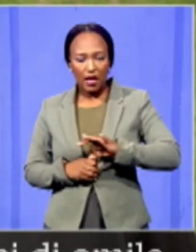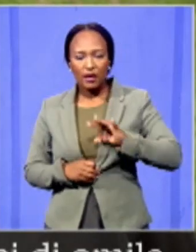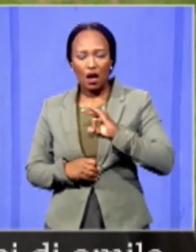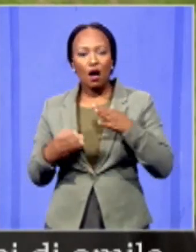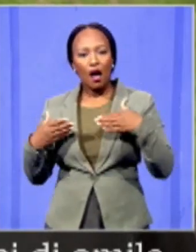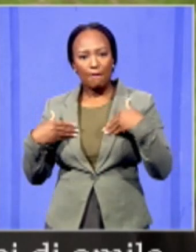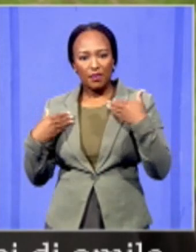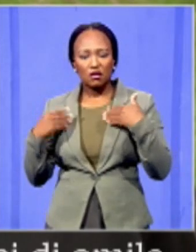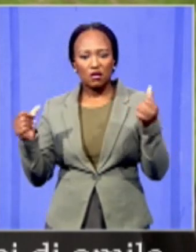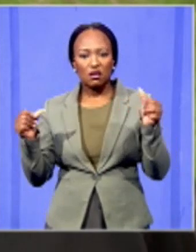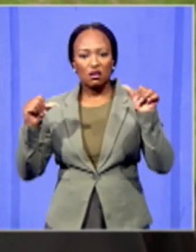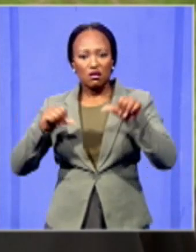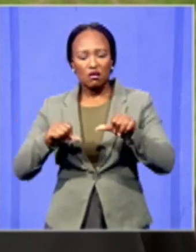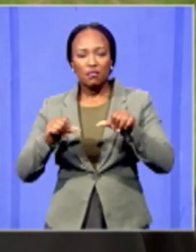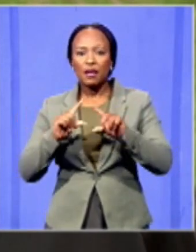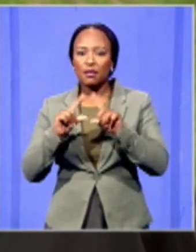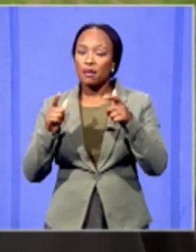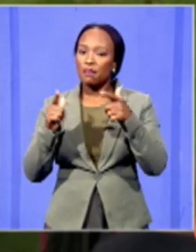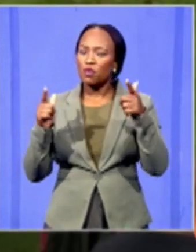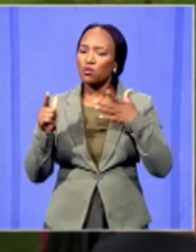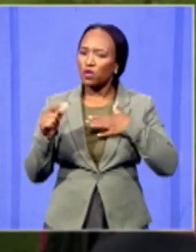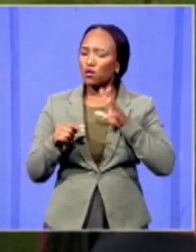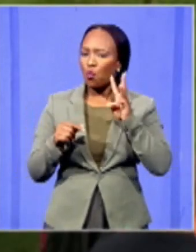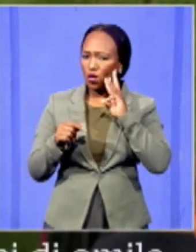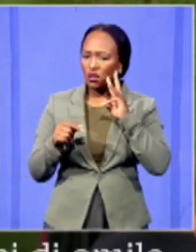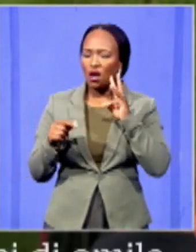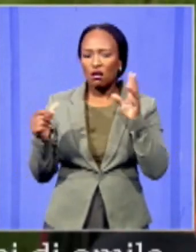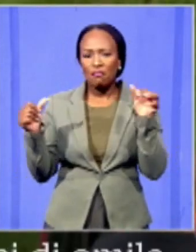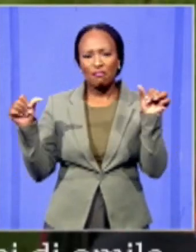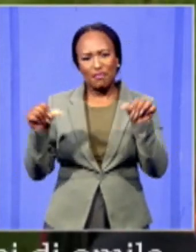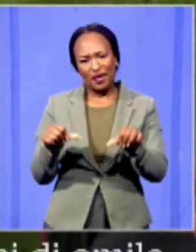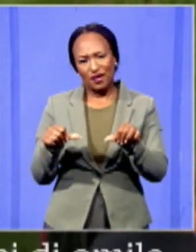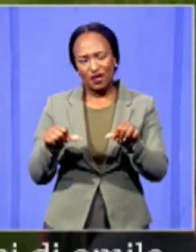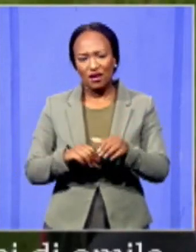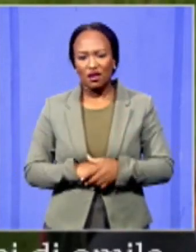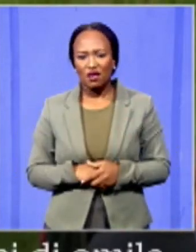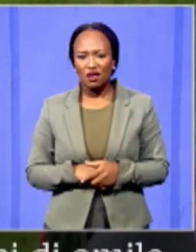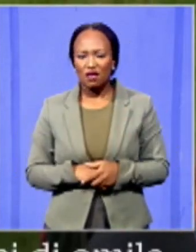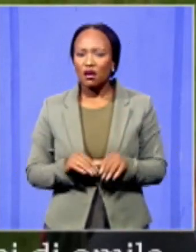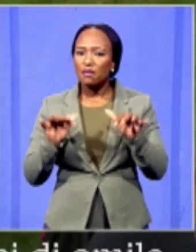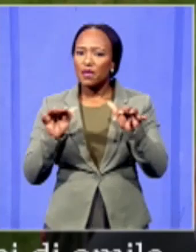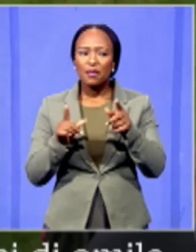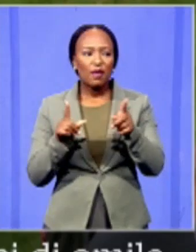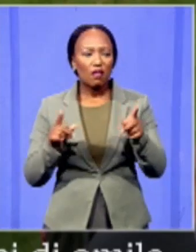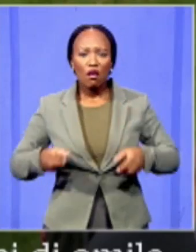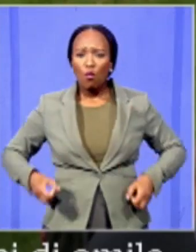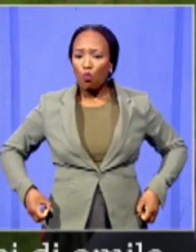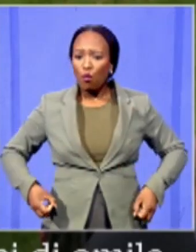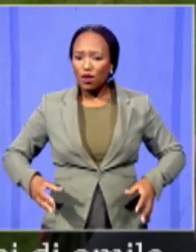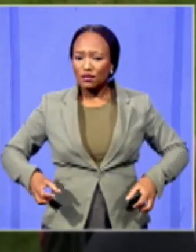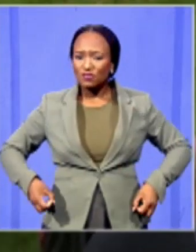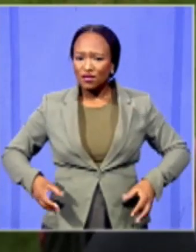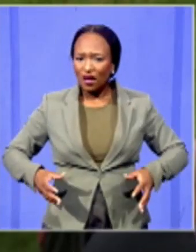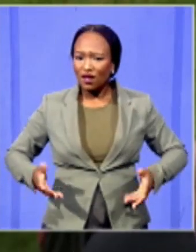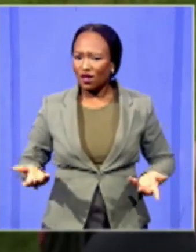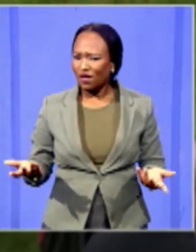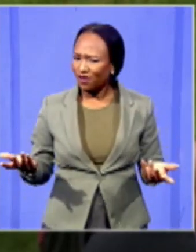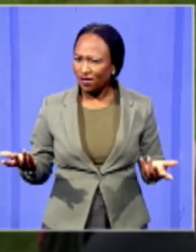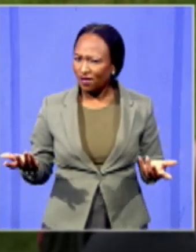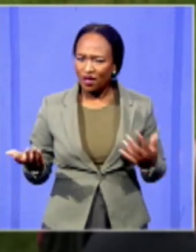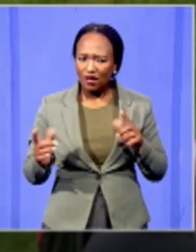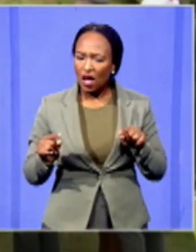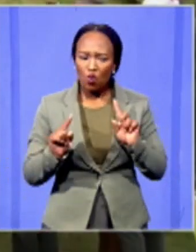thing we want is resolution. We want to see the water come through. There's people that has got small little babies, people in wheelchairs that can't get to the JoJo tank. So we need to